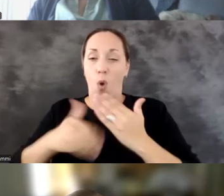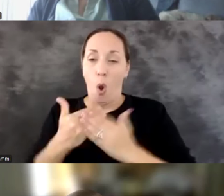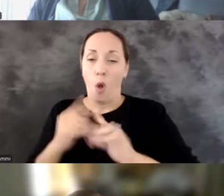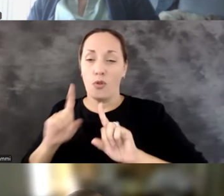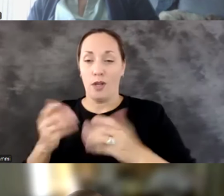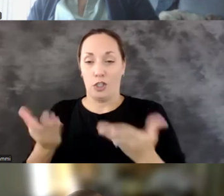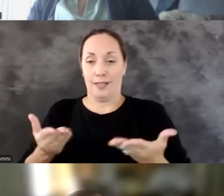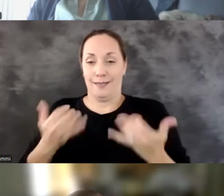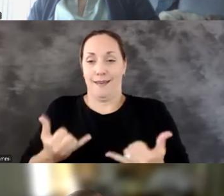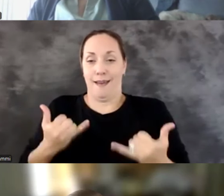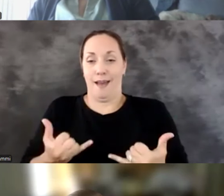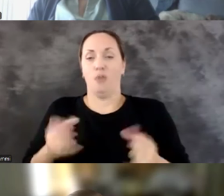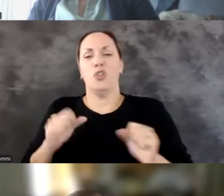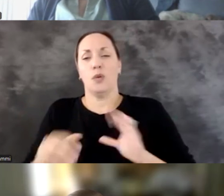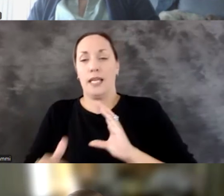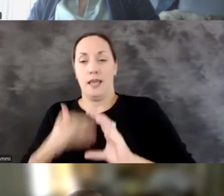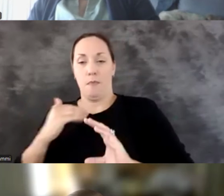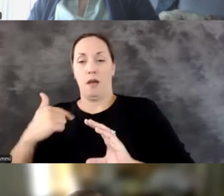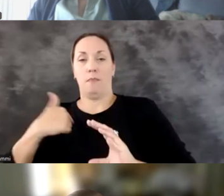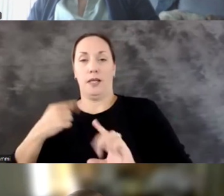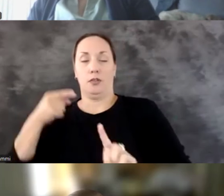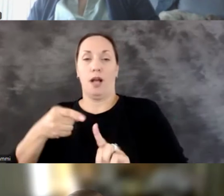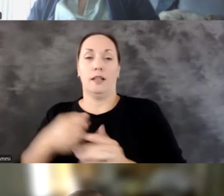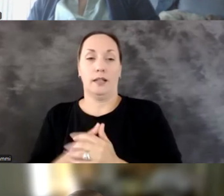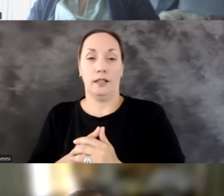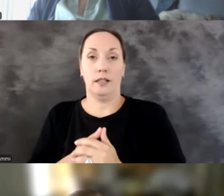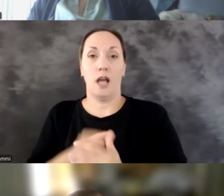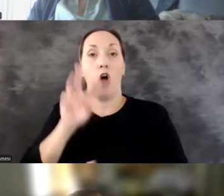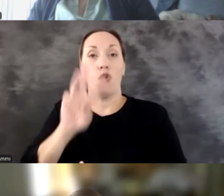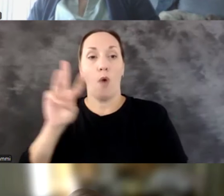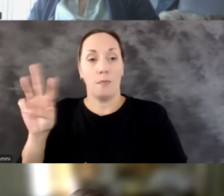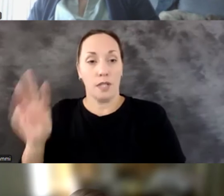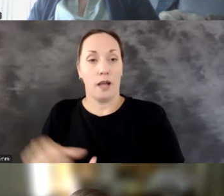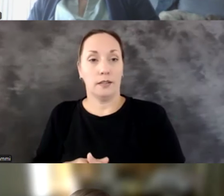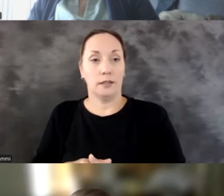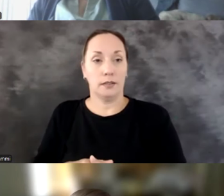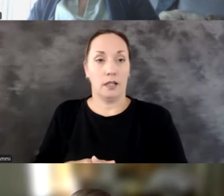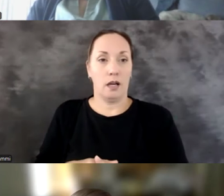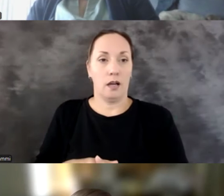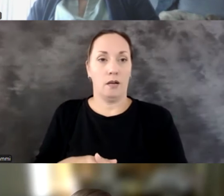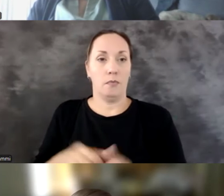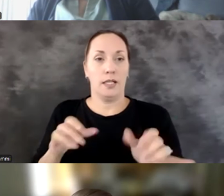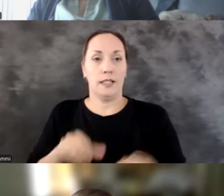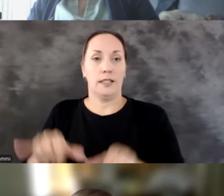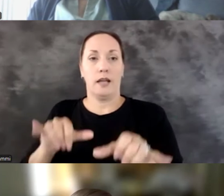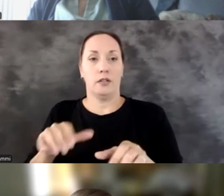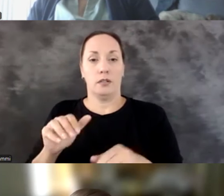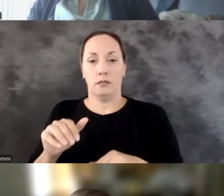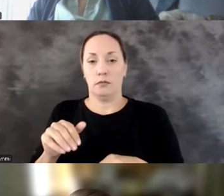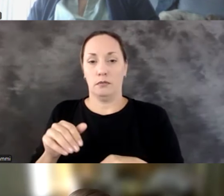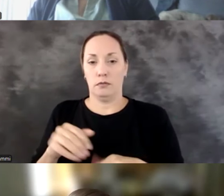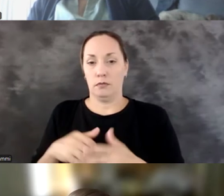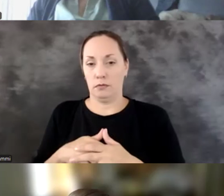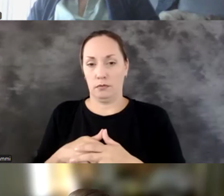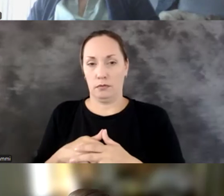here, you can always email me directly. Our website, standardari.org, it's easy to contact me and send those